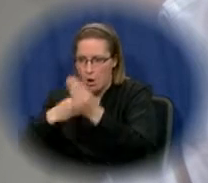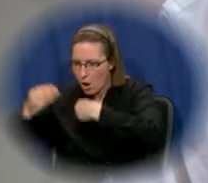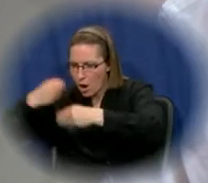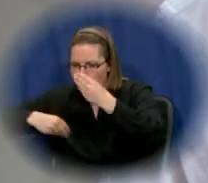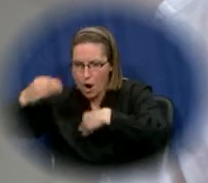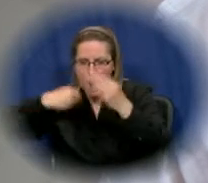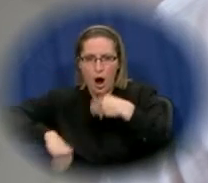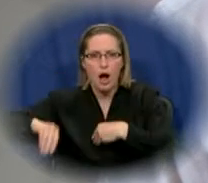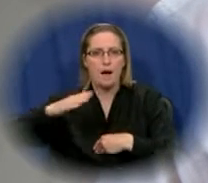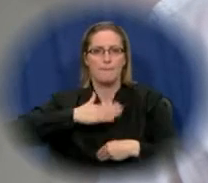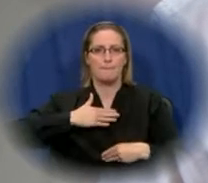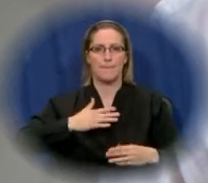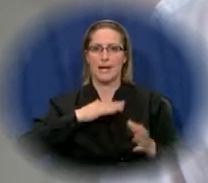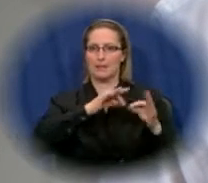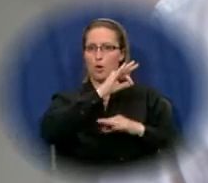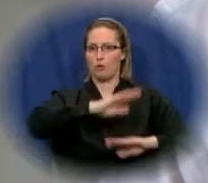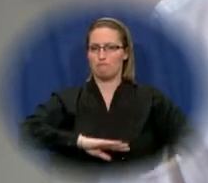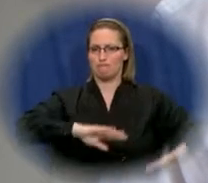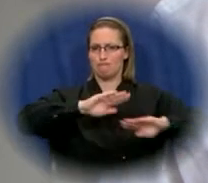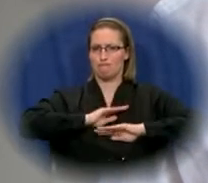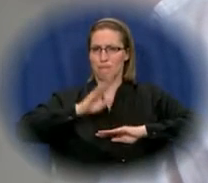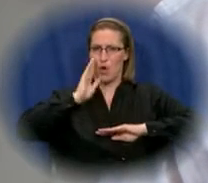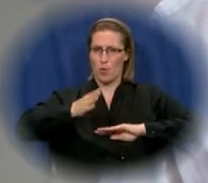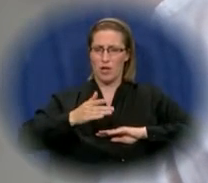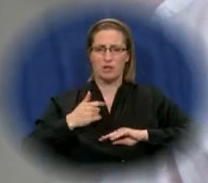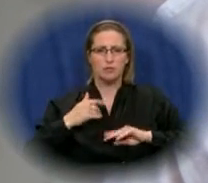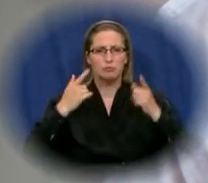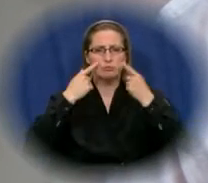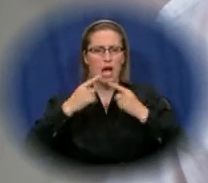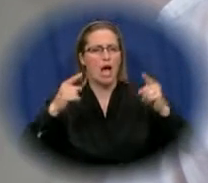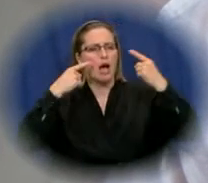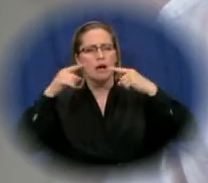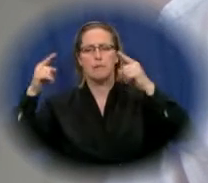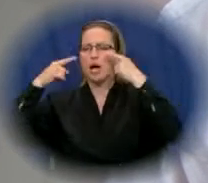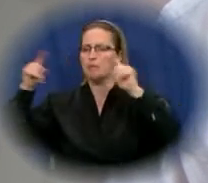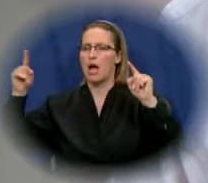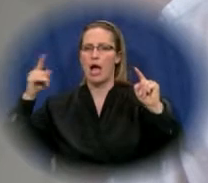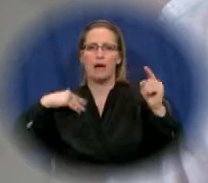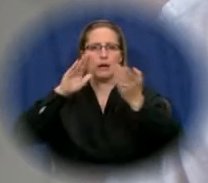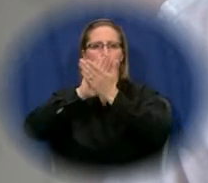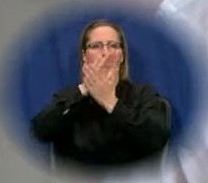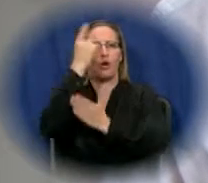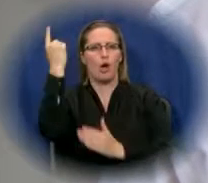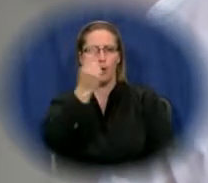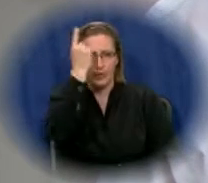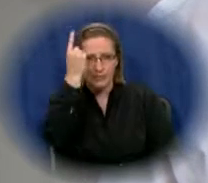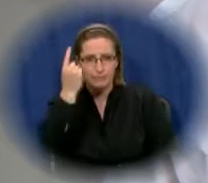shall my soul be satisfied, and with exultant lips my mouth shall praise you.